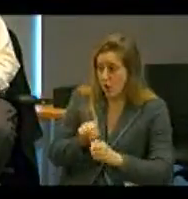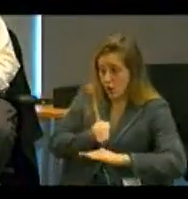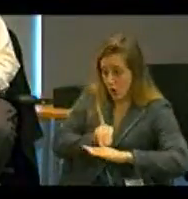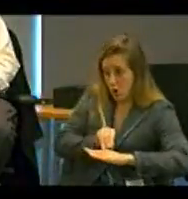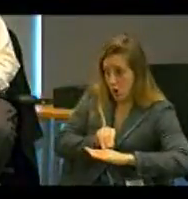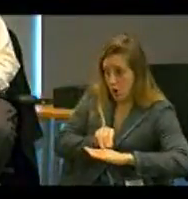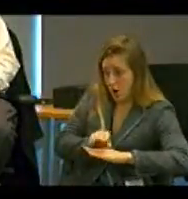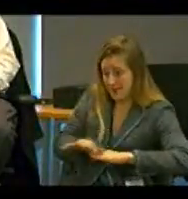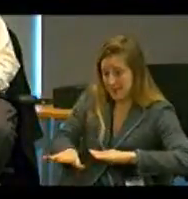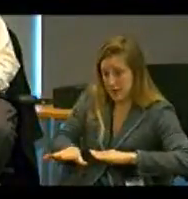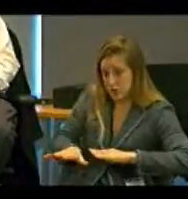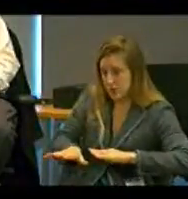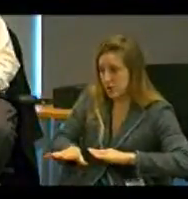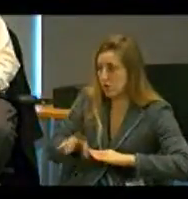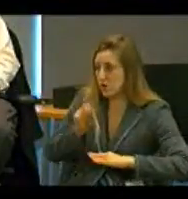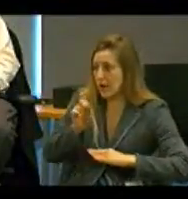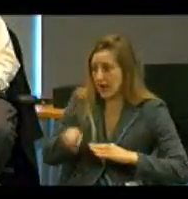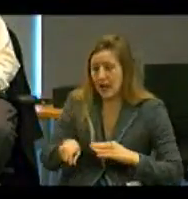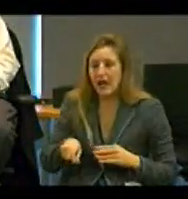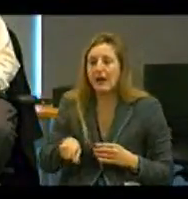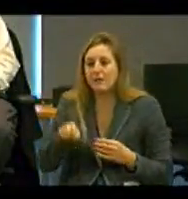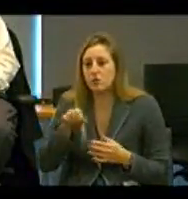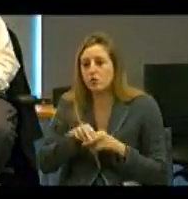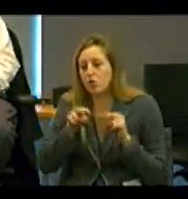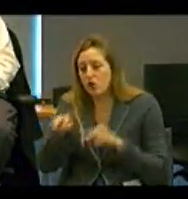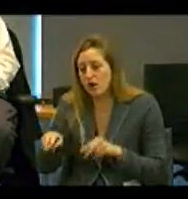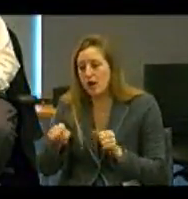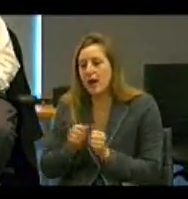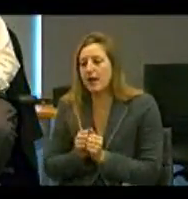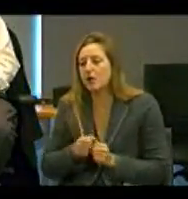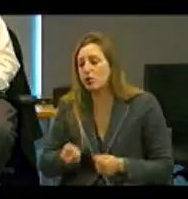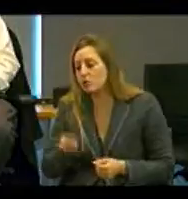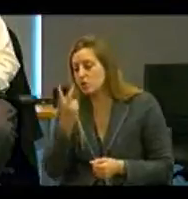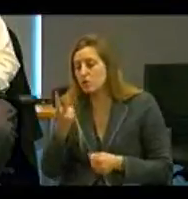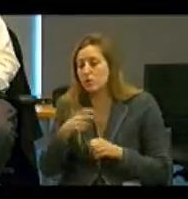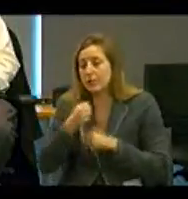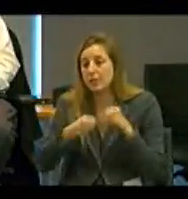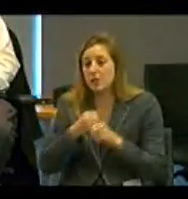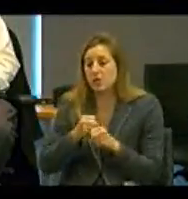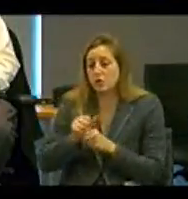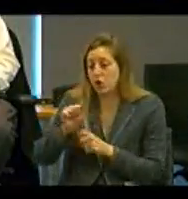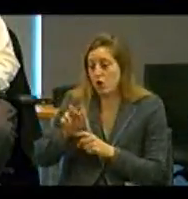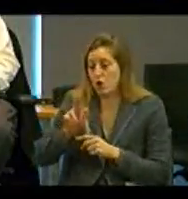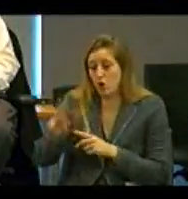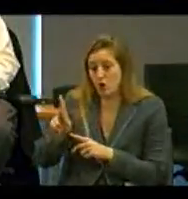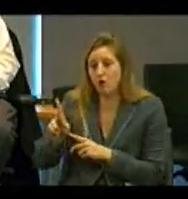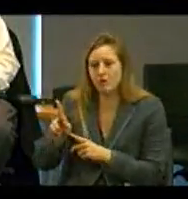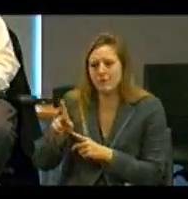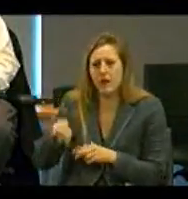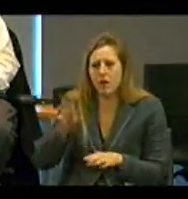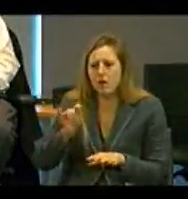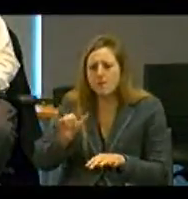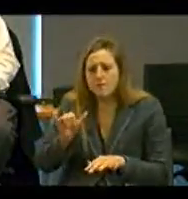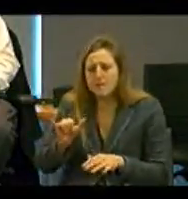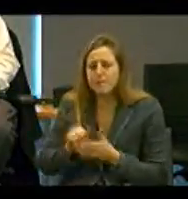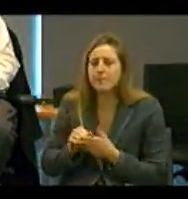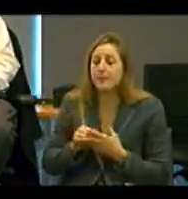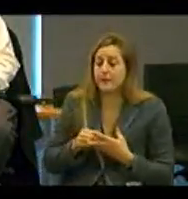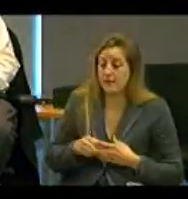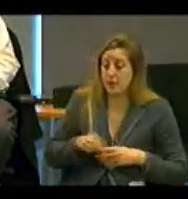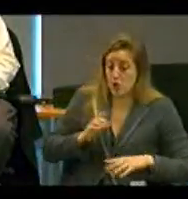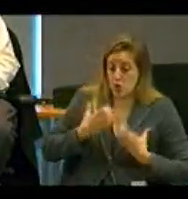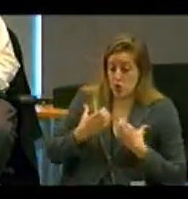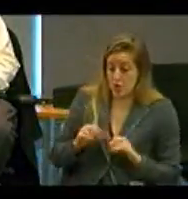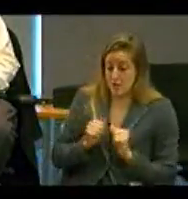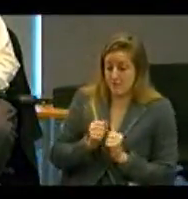for behavior. This year, two studies from the University of Arkansas did just that. One found a 4% increase in the chances of being held back in the